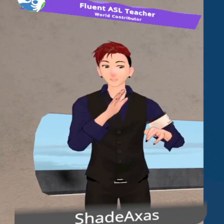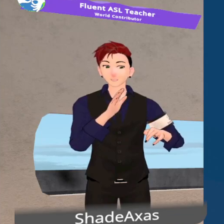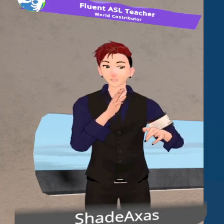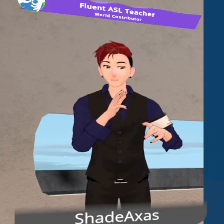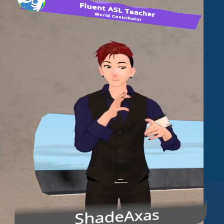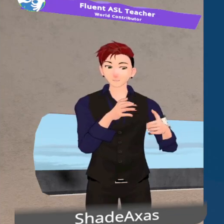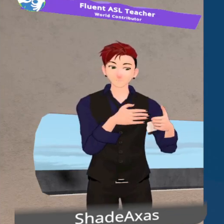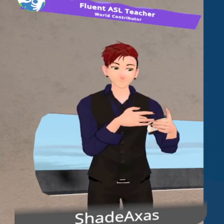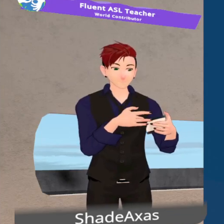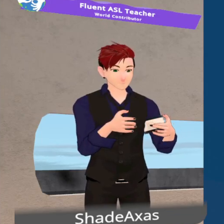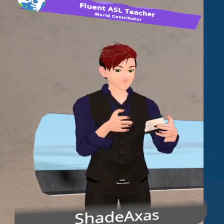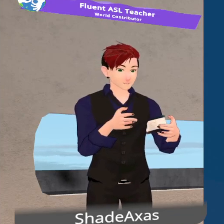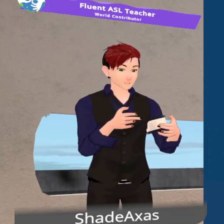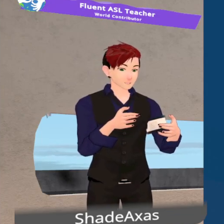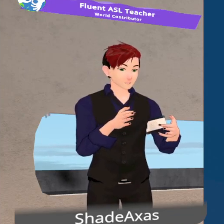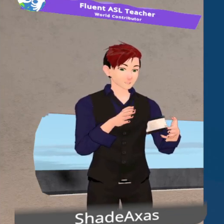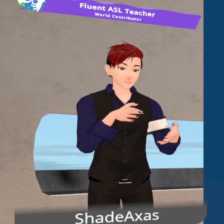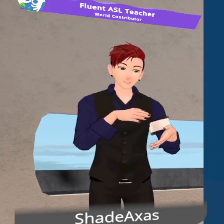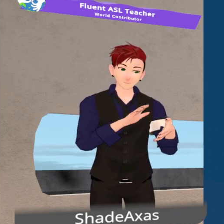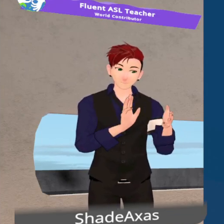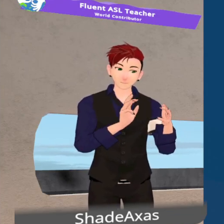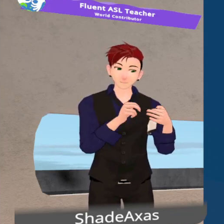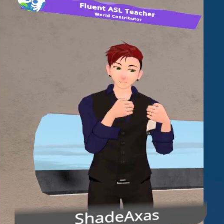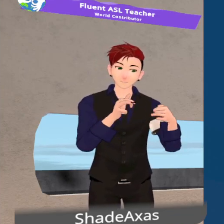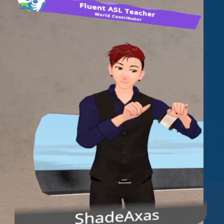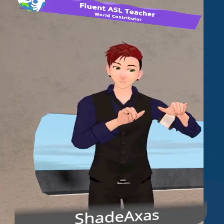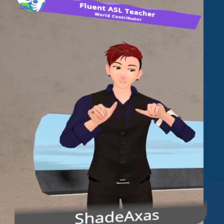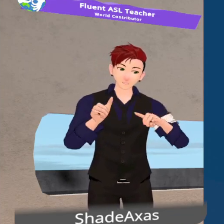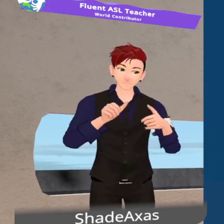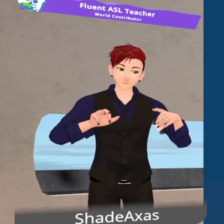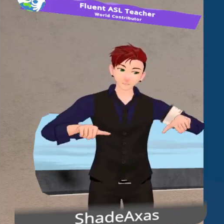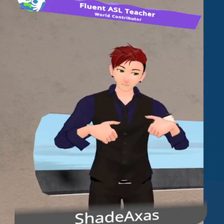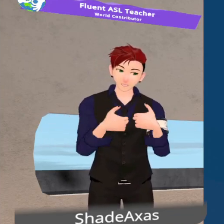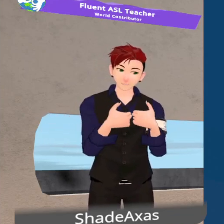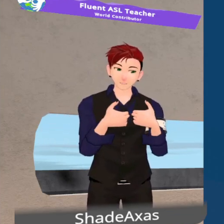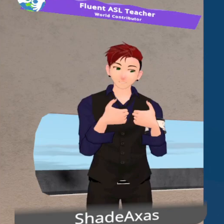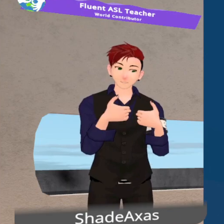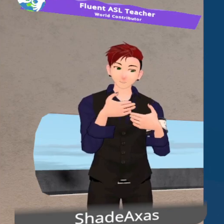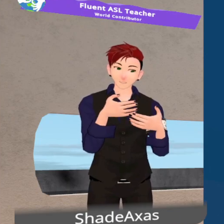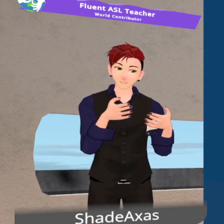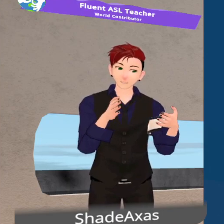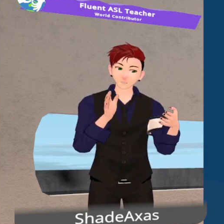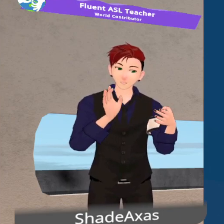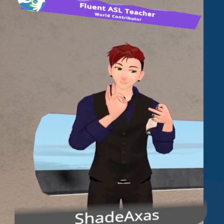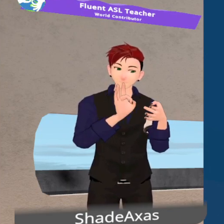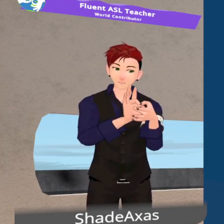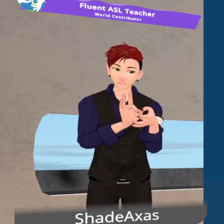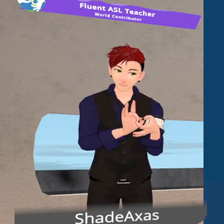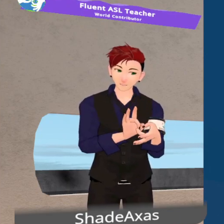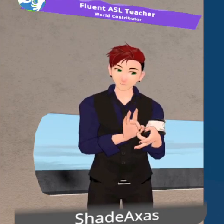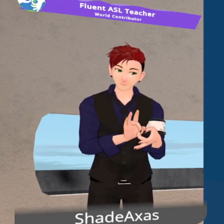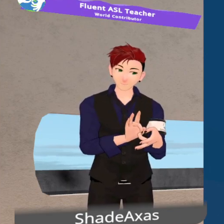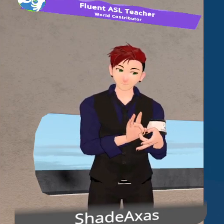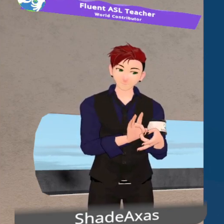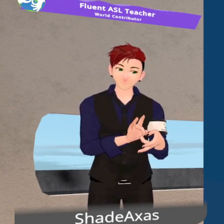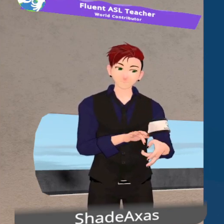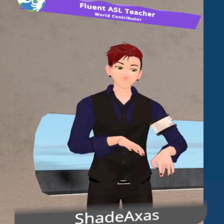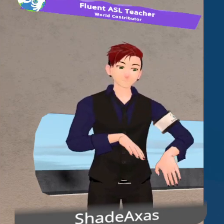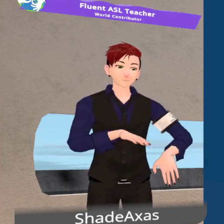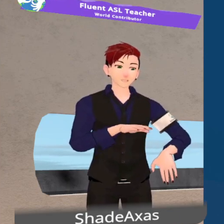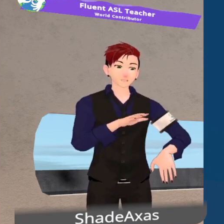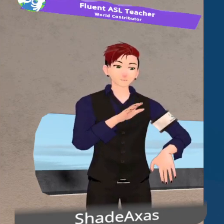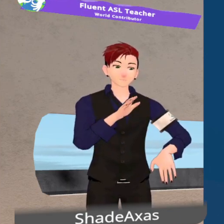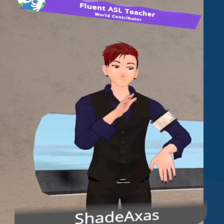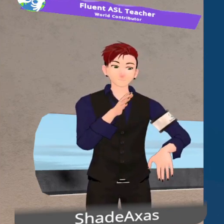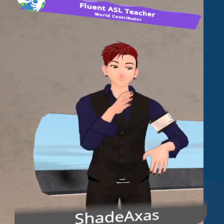They are typically faced with a lot of similar challenges, and that's kind of what unites them.